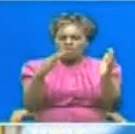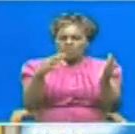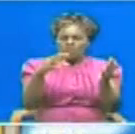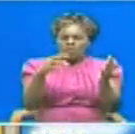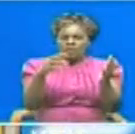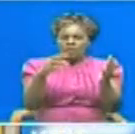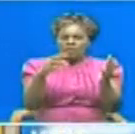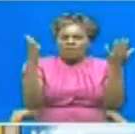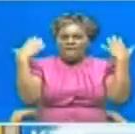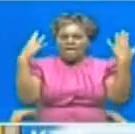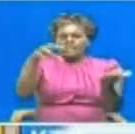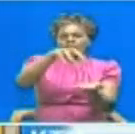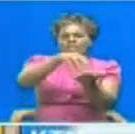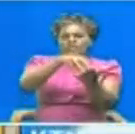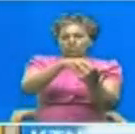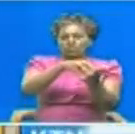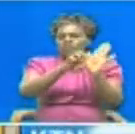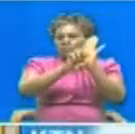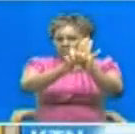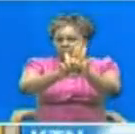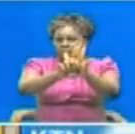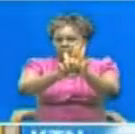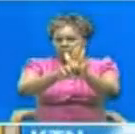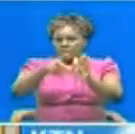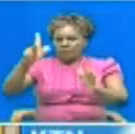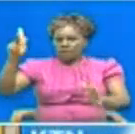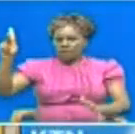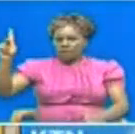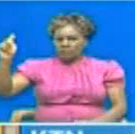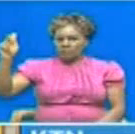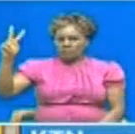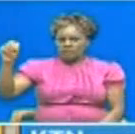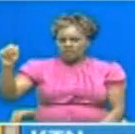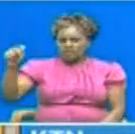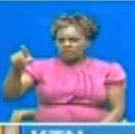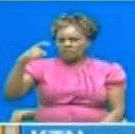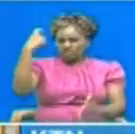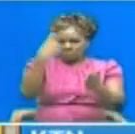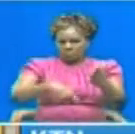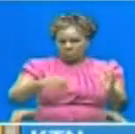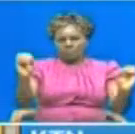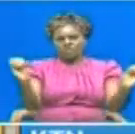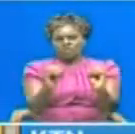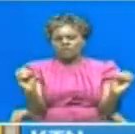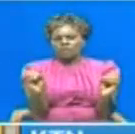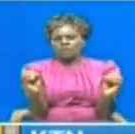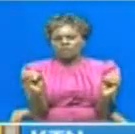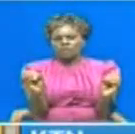stations. So stations like KTN, which do not charge for